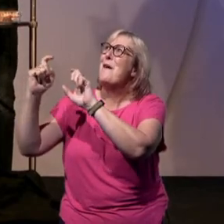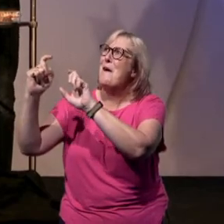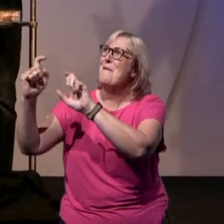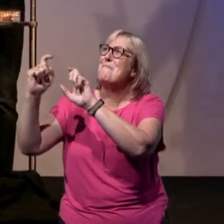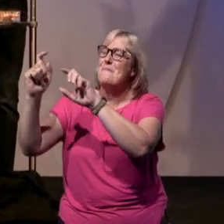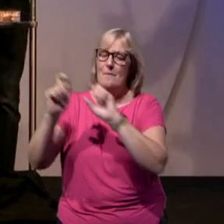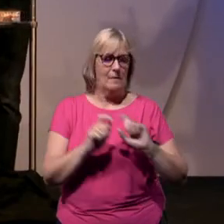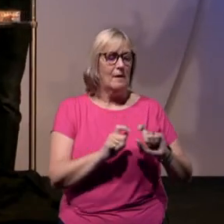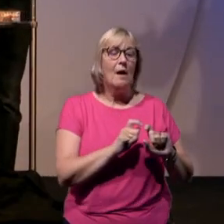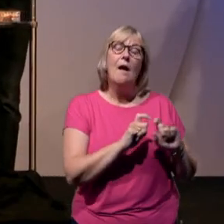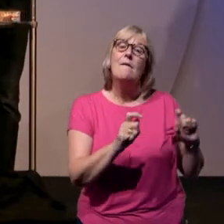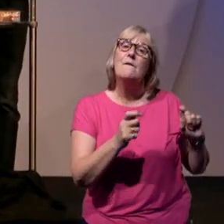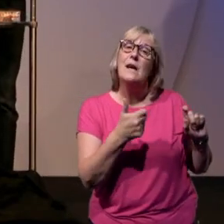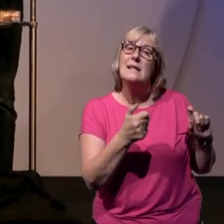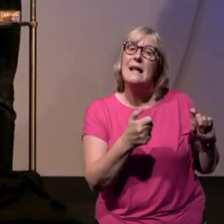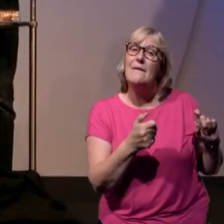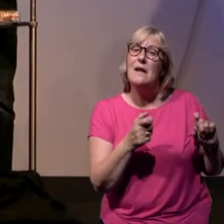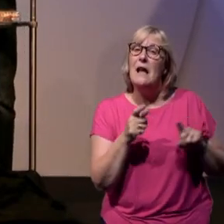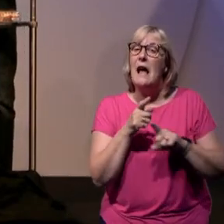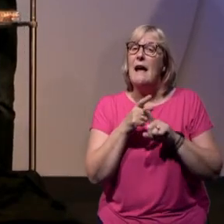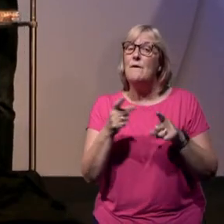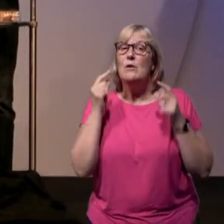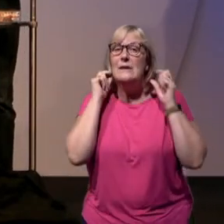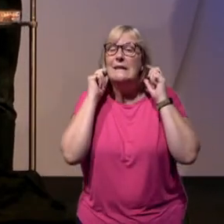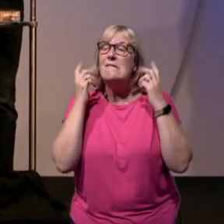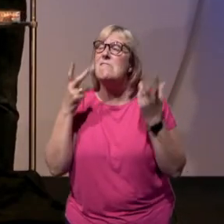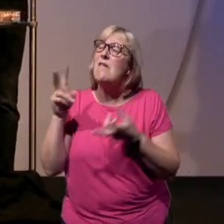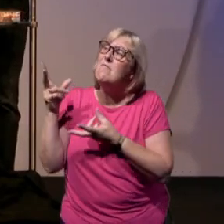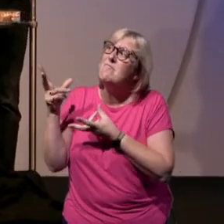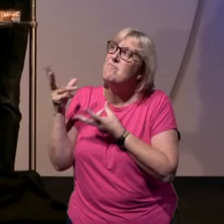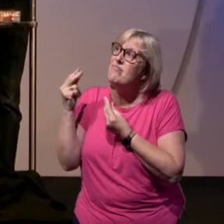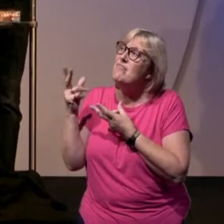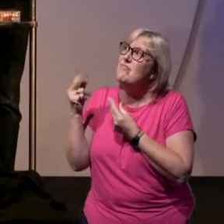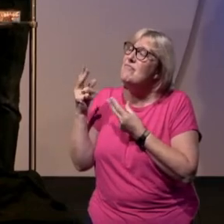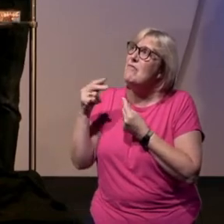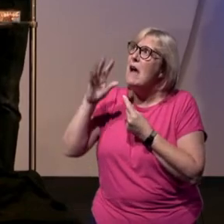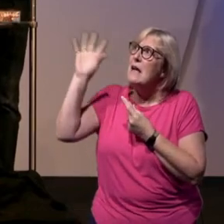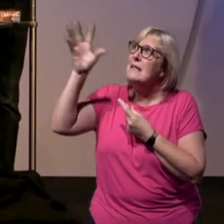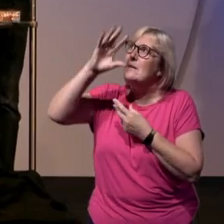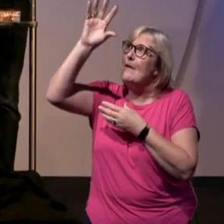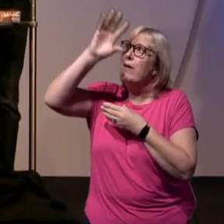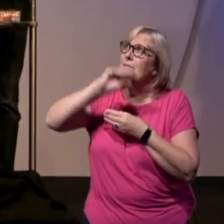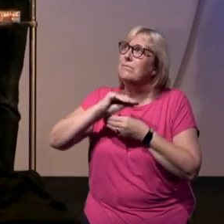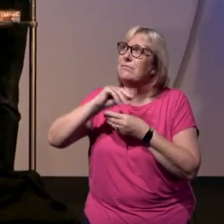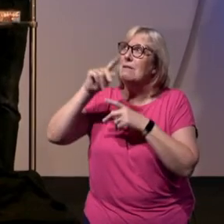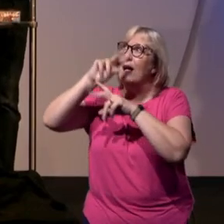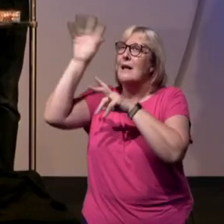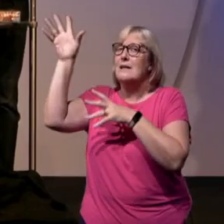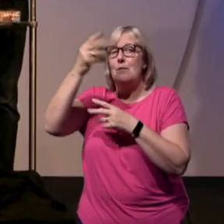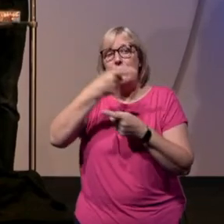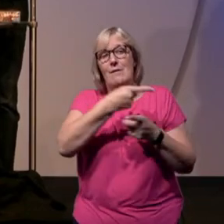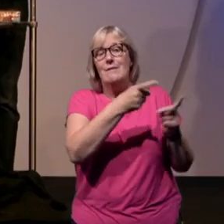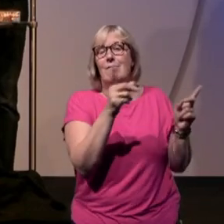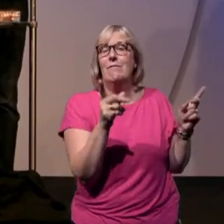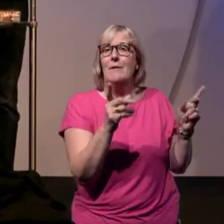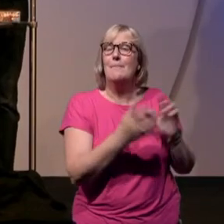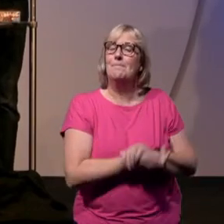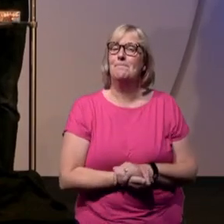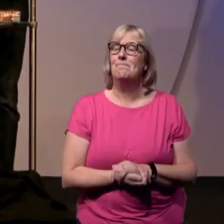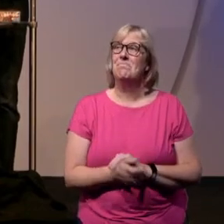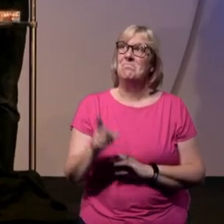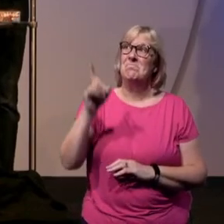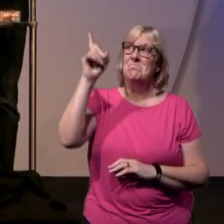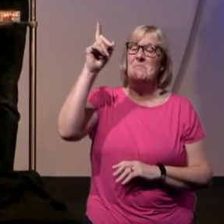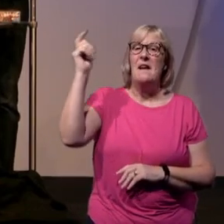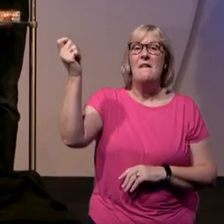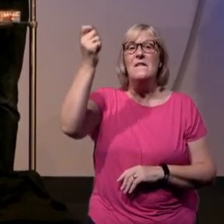Verse 11, whoever has ears, let them hear what the Spirit says to the churches. The one who is victorious